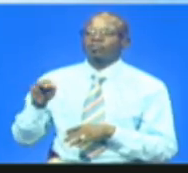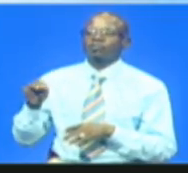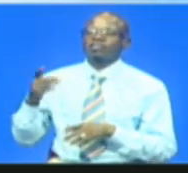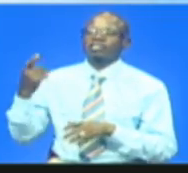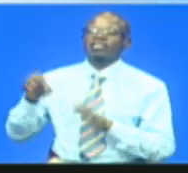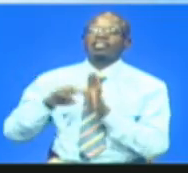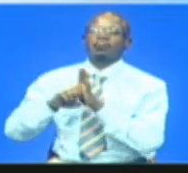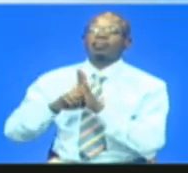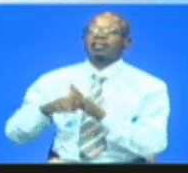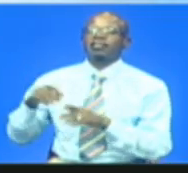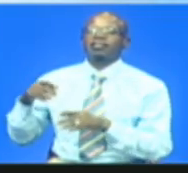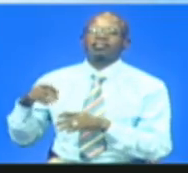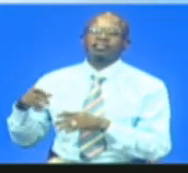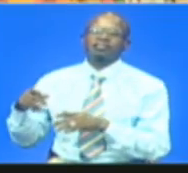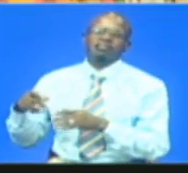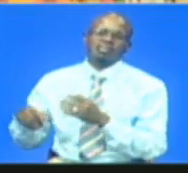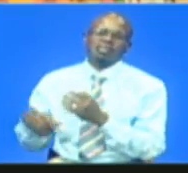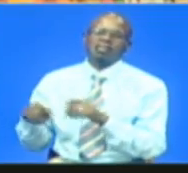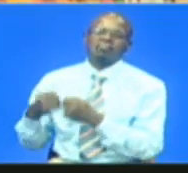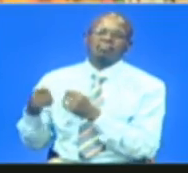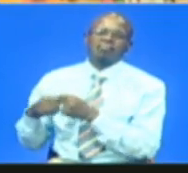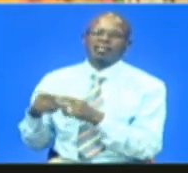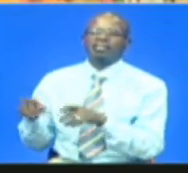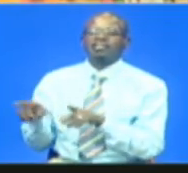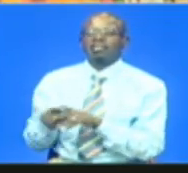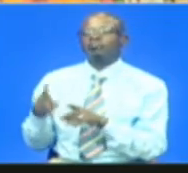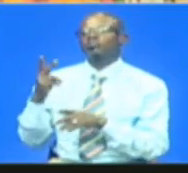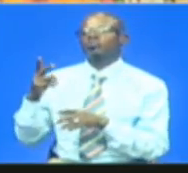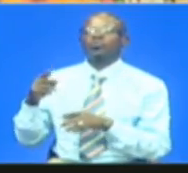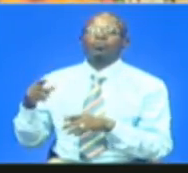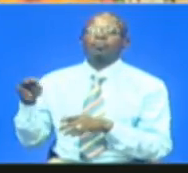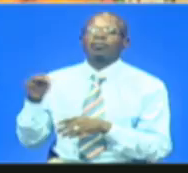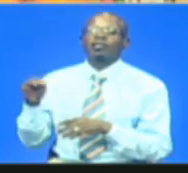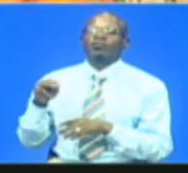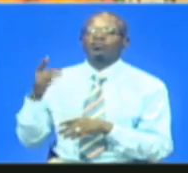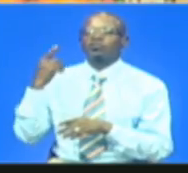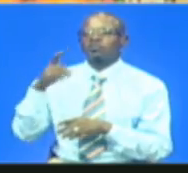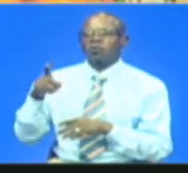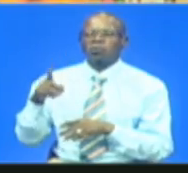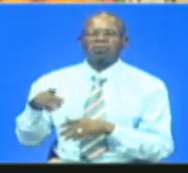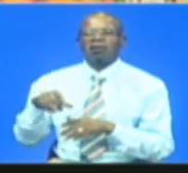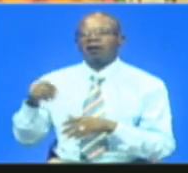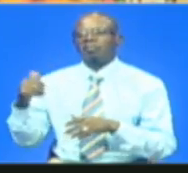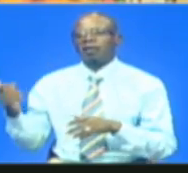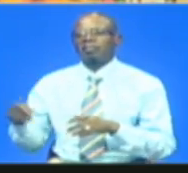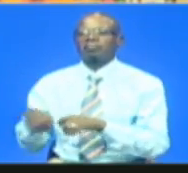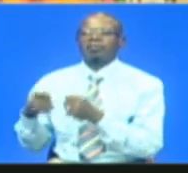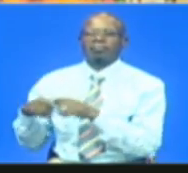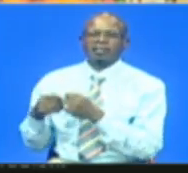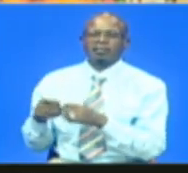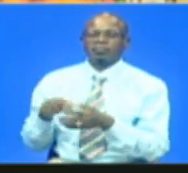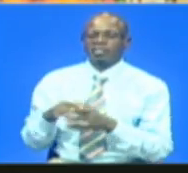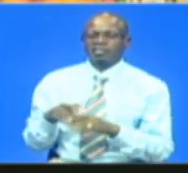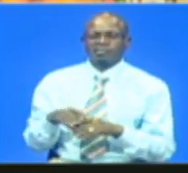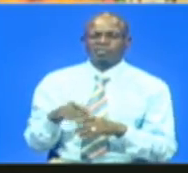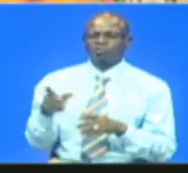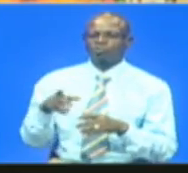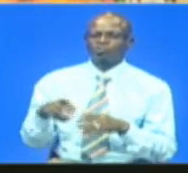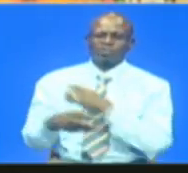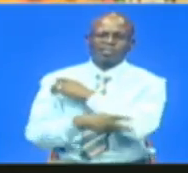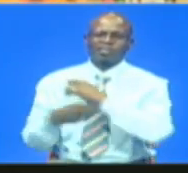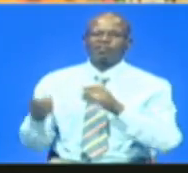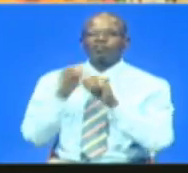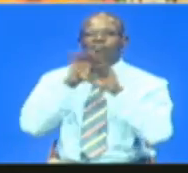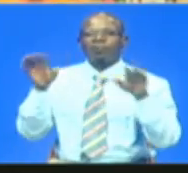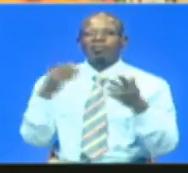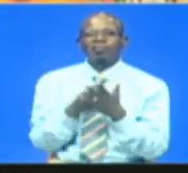million shillings in special damages. The models of stealing public money that